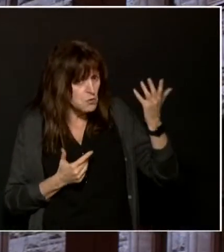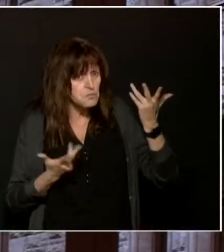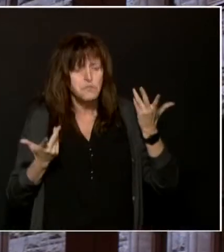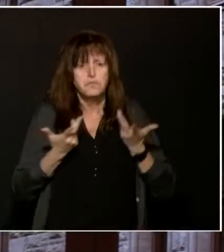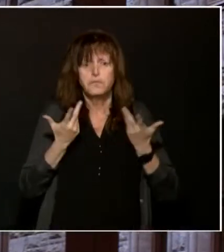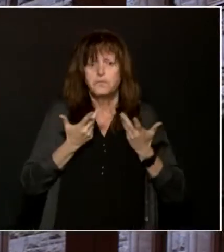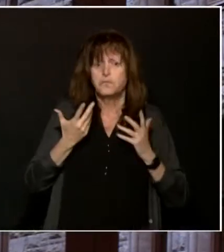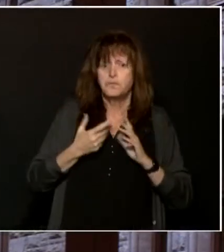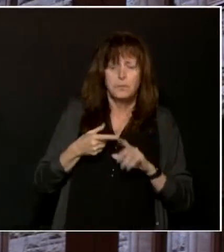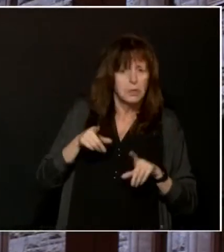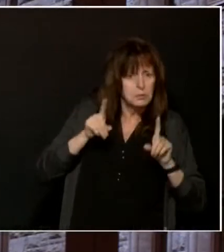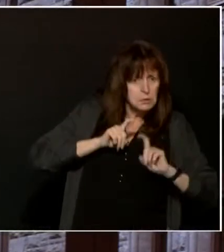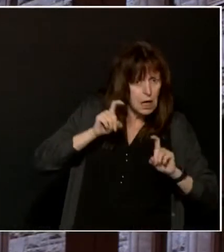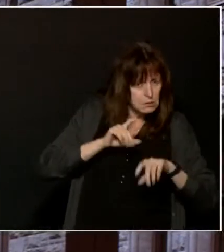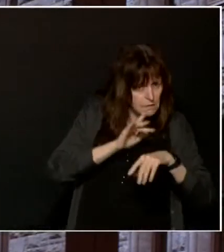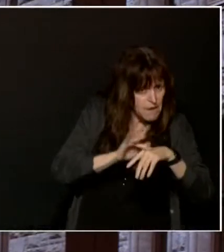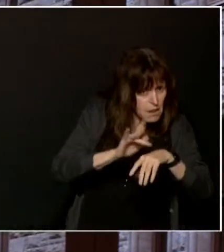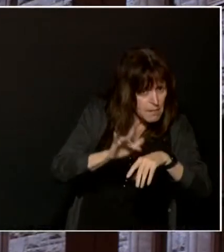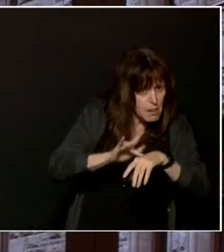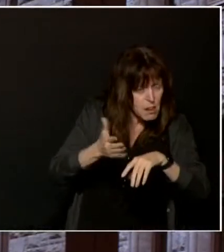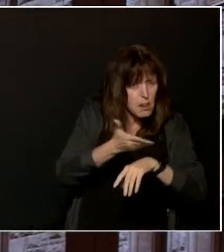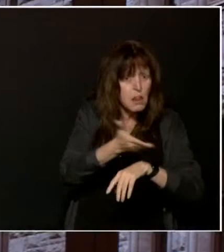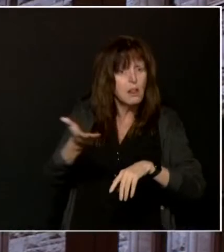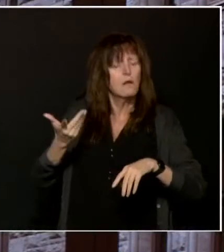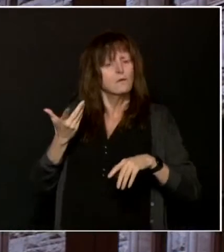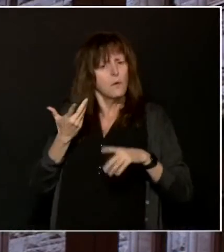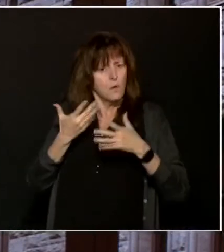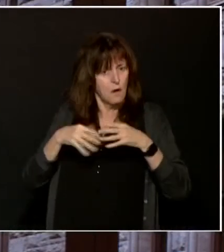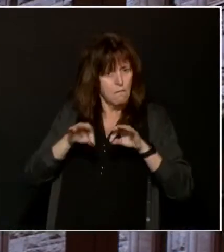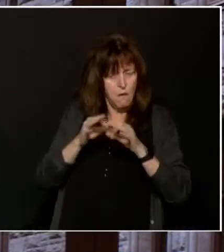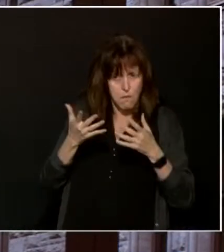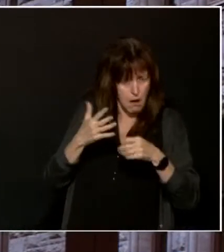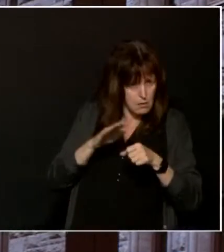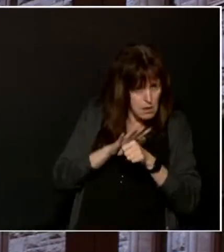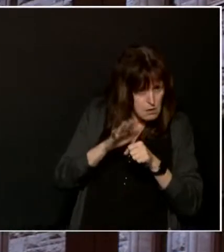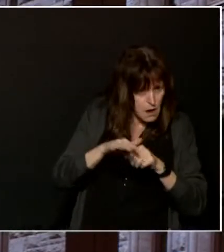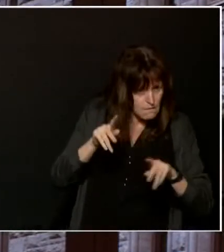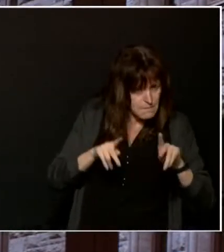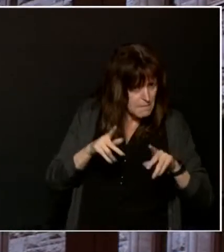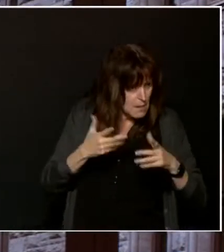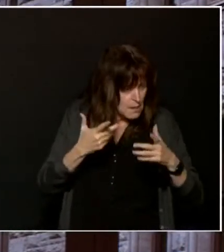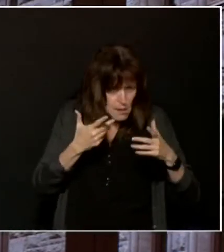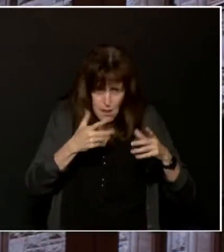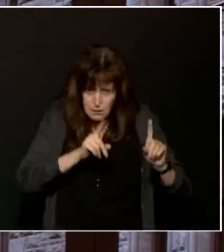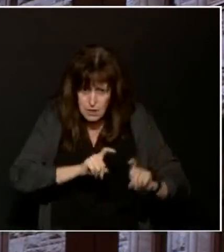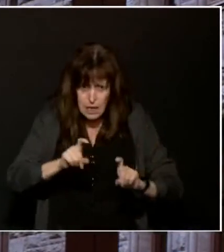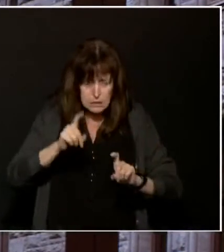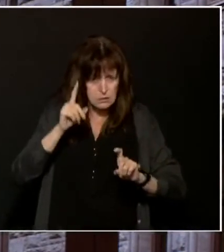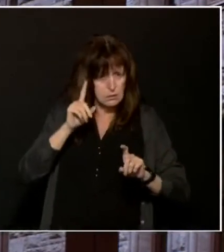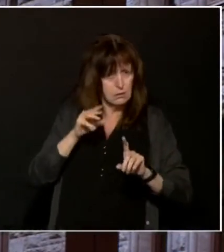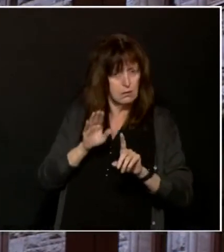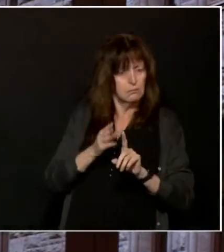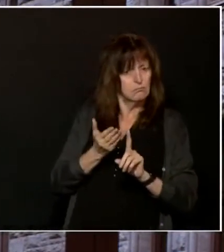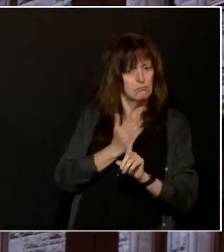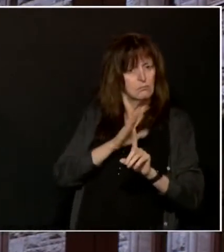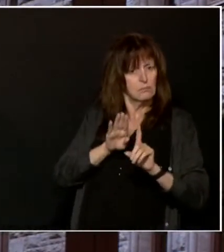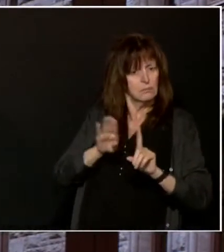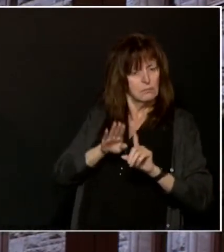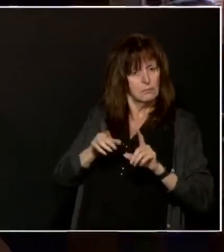that we want to make sure we have the capacity to do all the screening at the door as well as the case contact management. Follow-up.